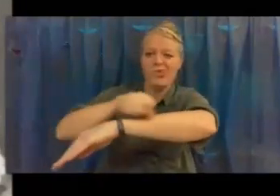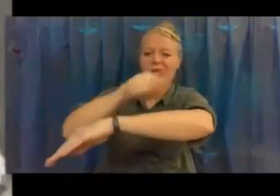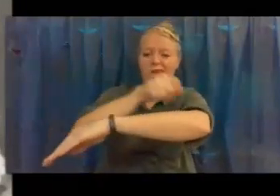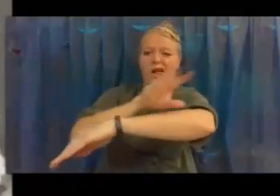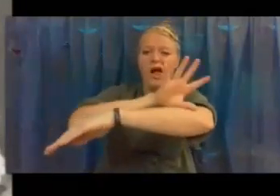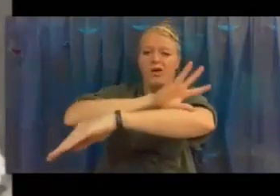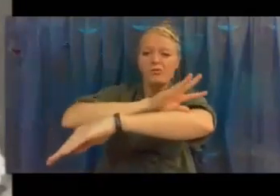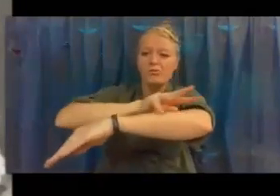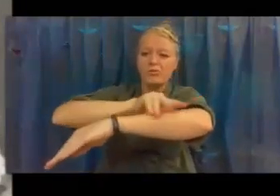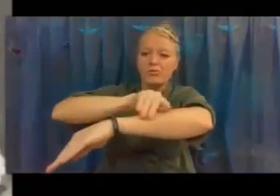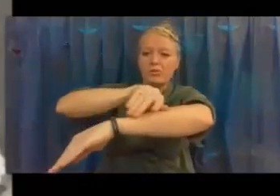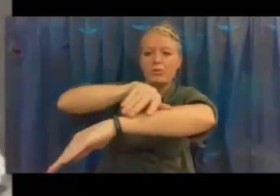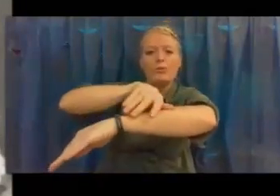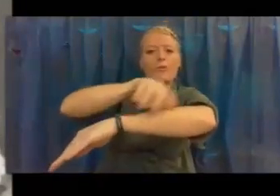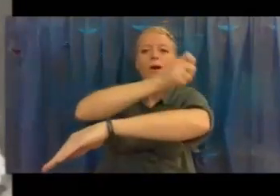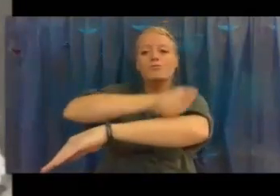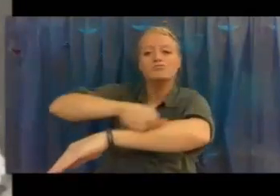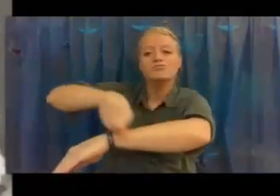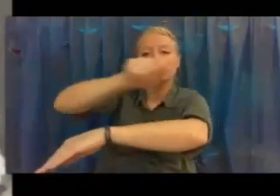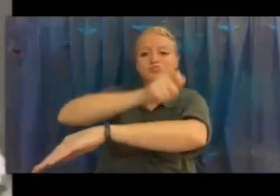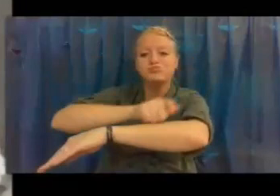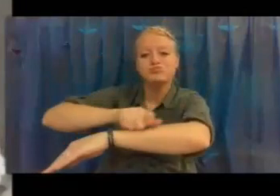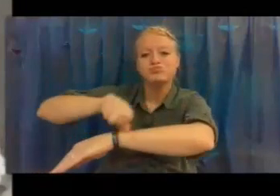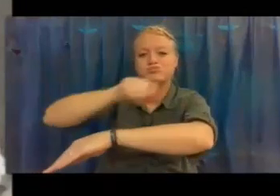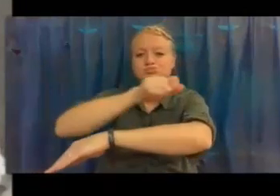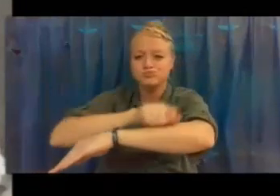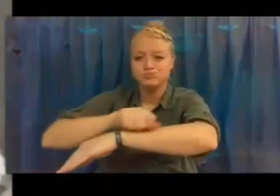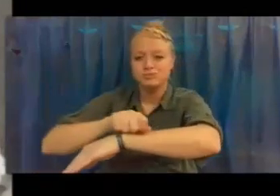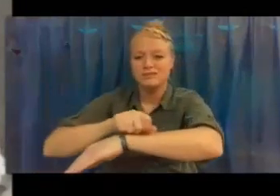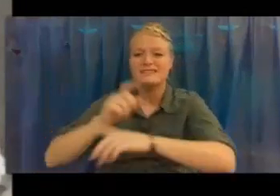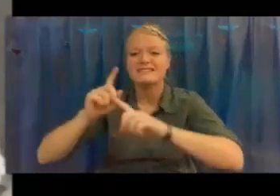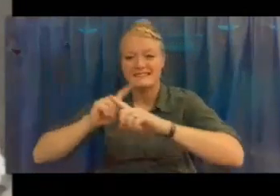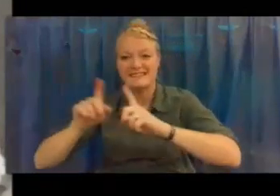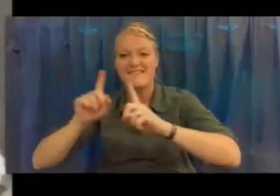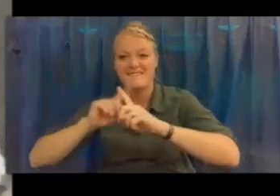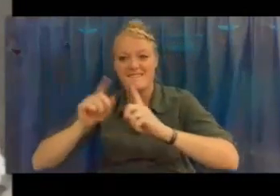messed up, you can brush it down so it's soft and smooth.